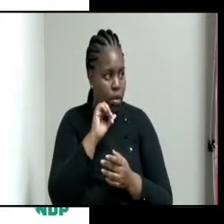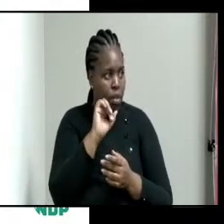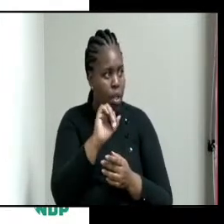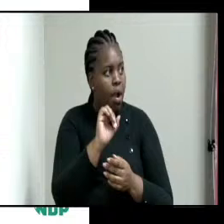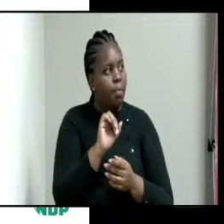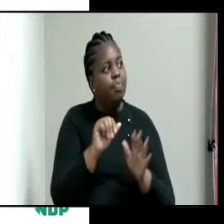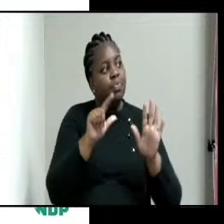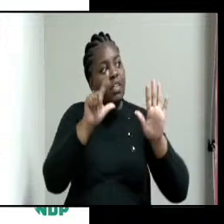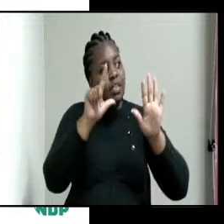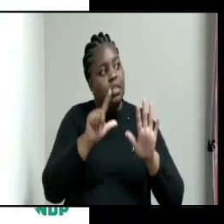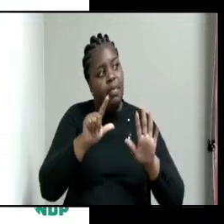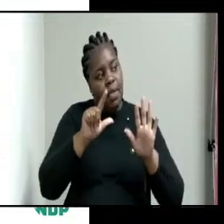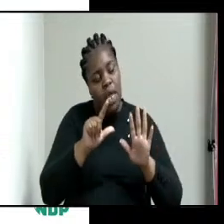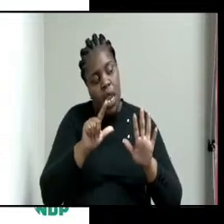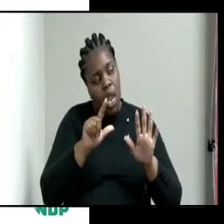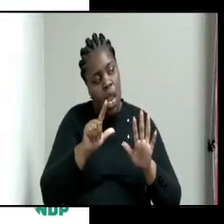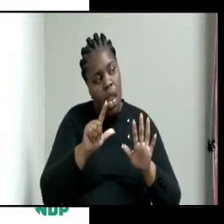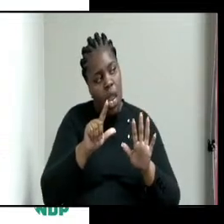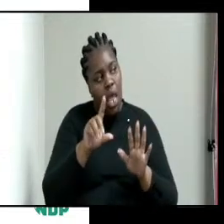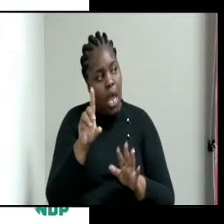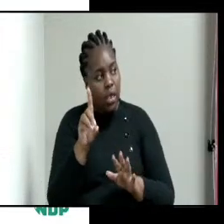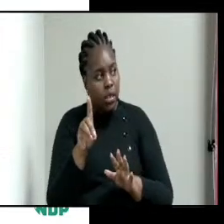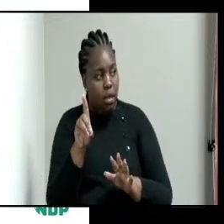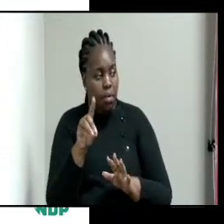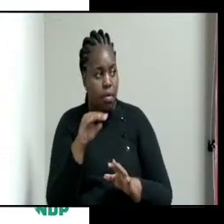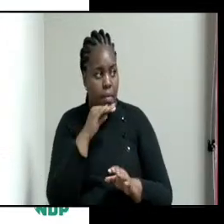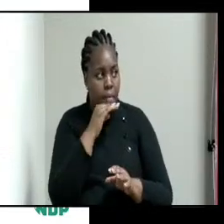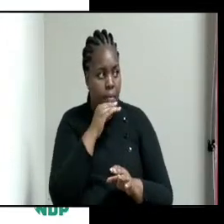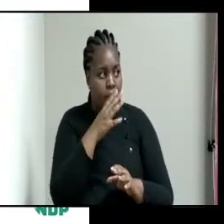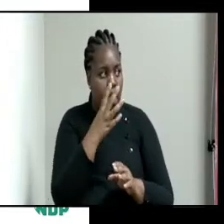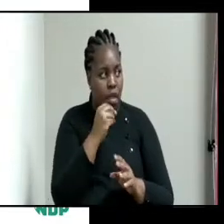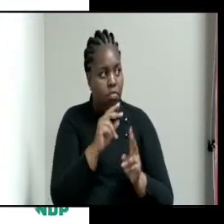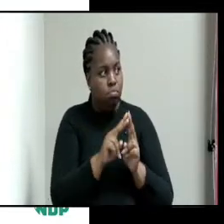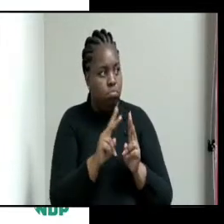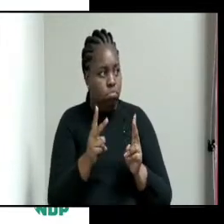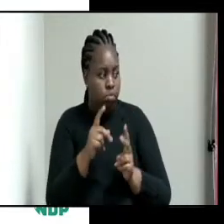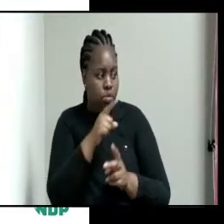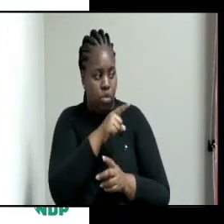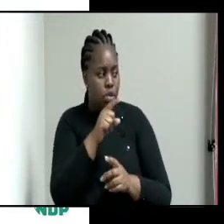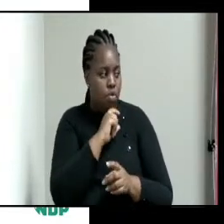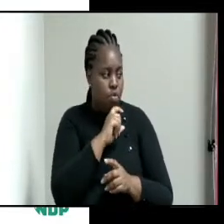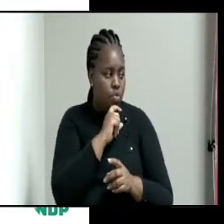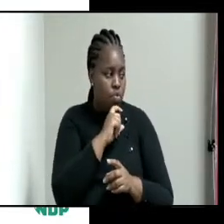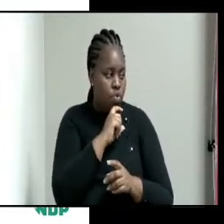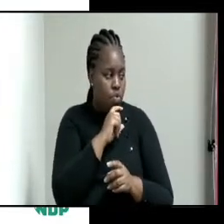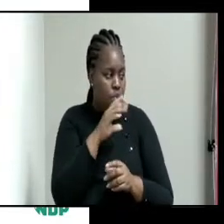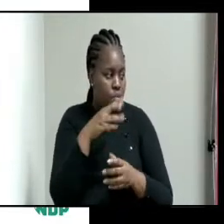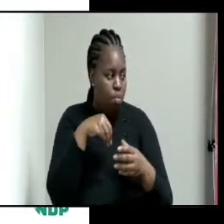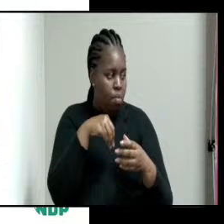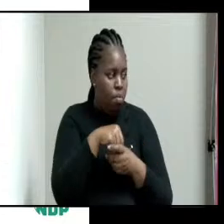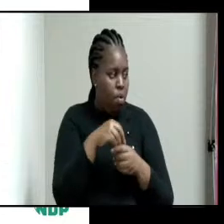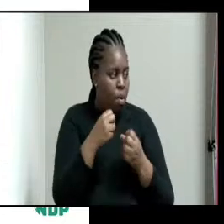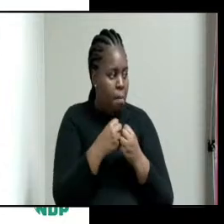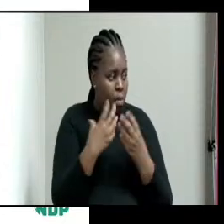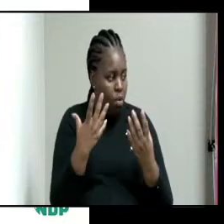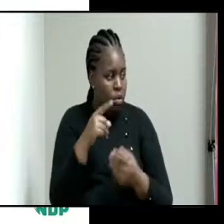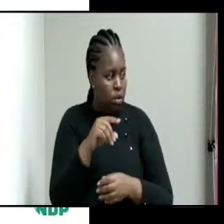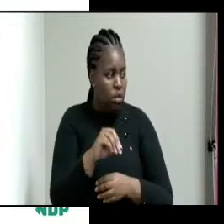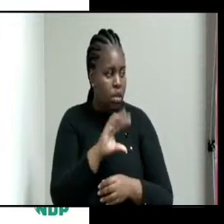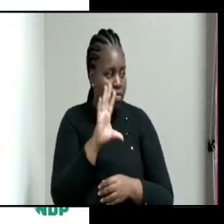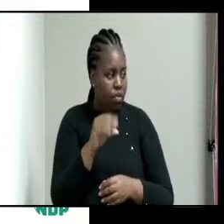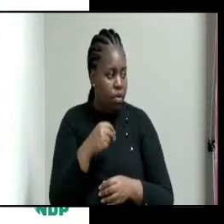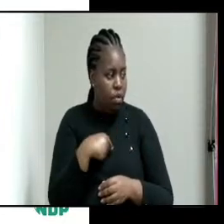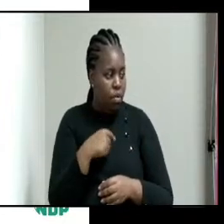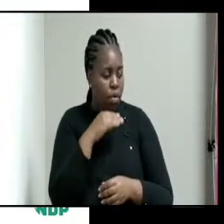7 dimensions and their respective indicators that were used for putting together MODA for South Africa. We have